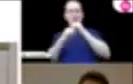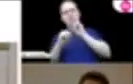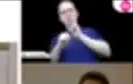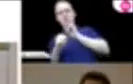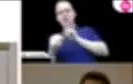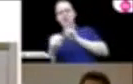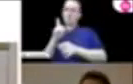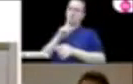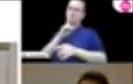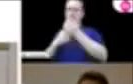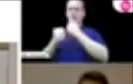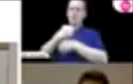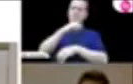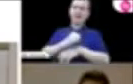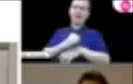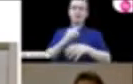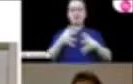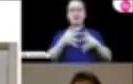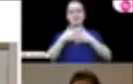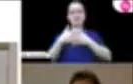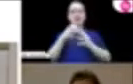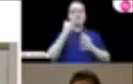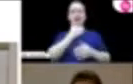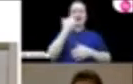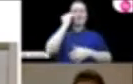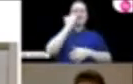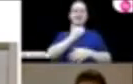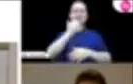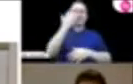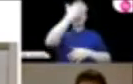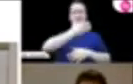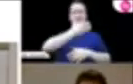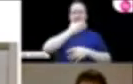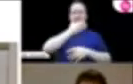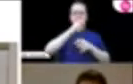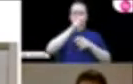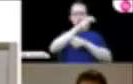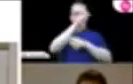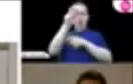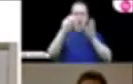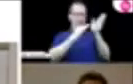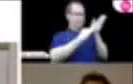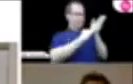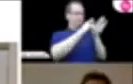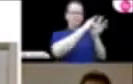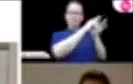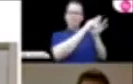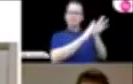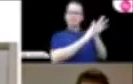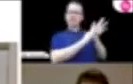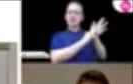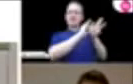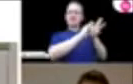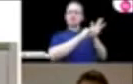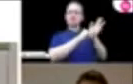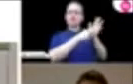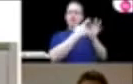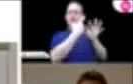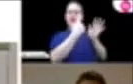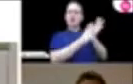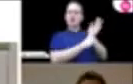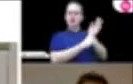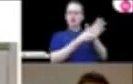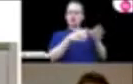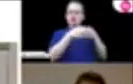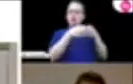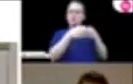1840s, American blackface minstrel troupes toured the UK. And these were white people who